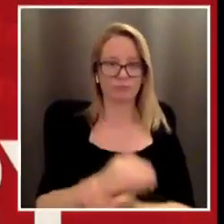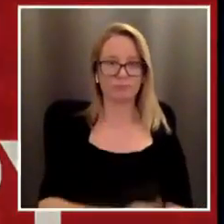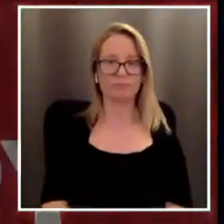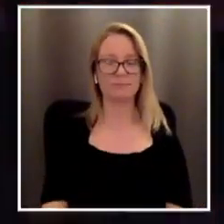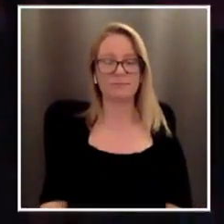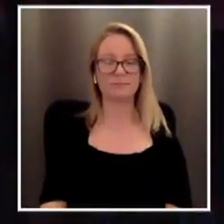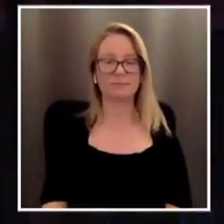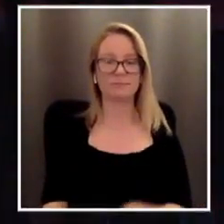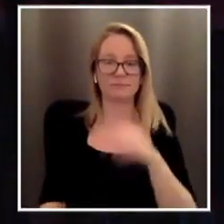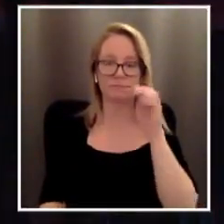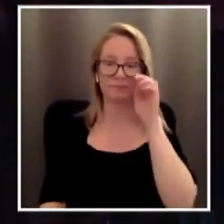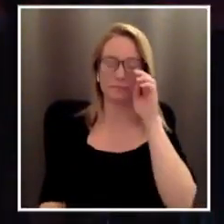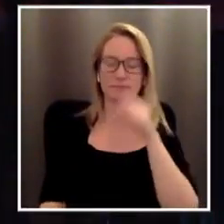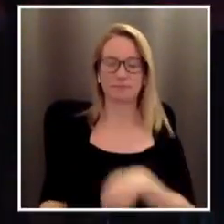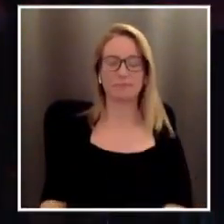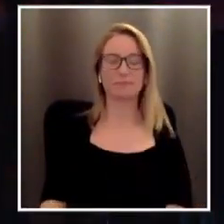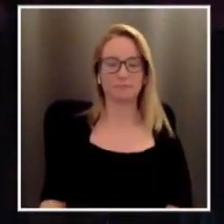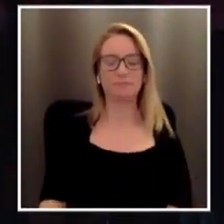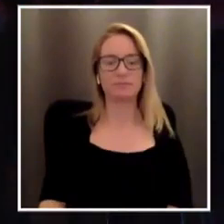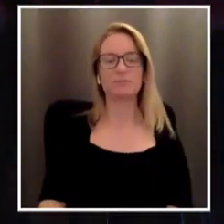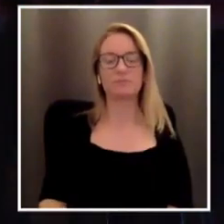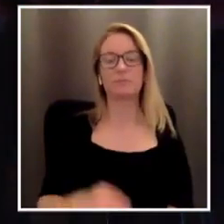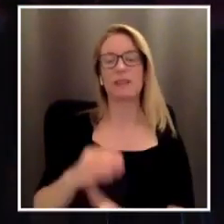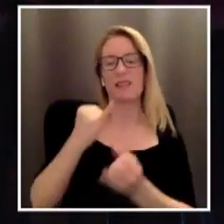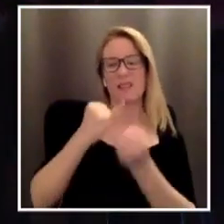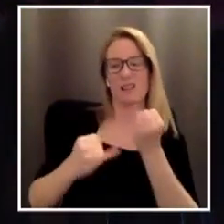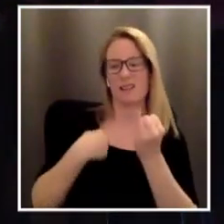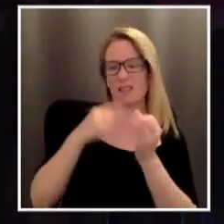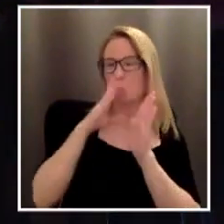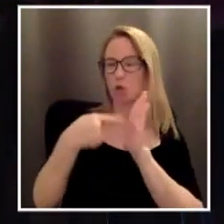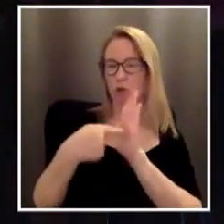So the last thing I will just show you, and